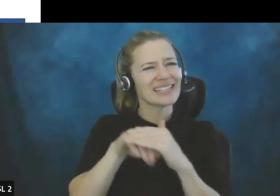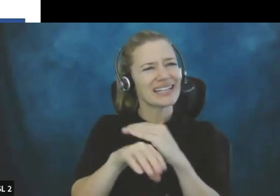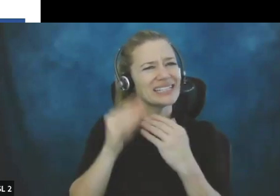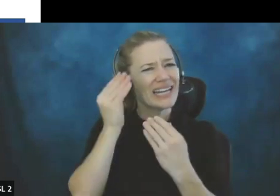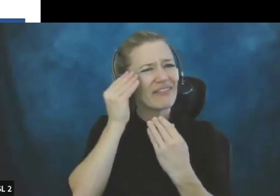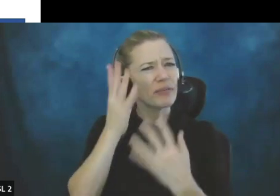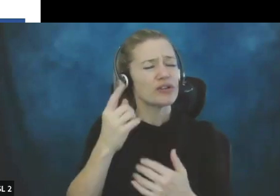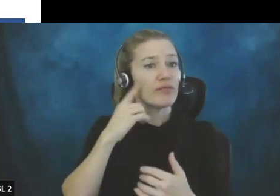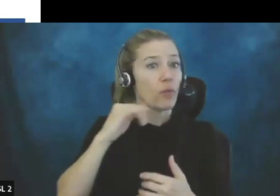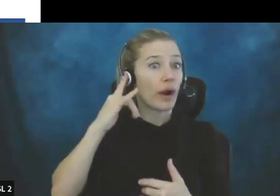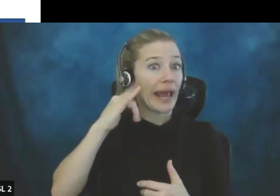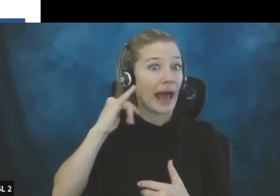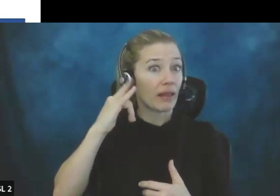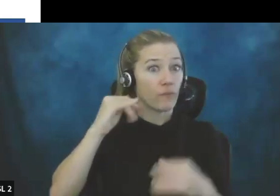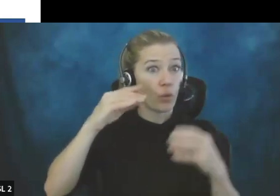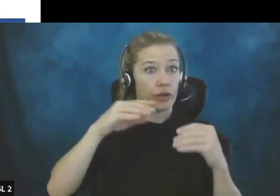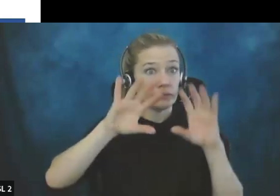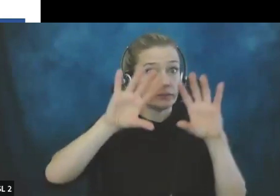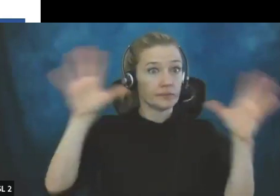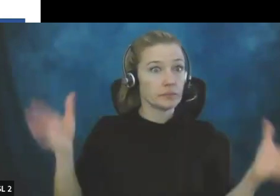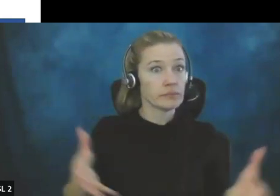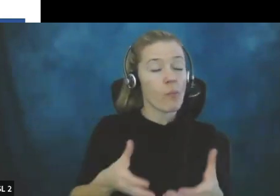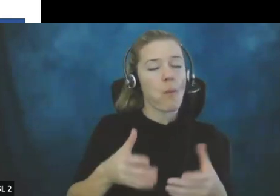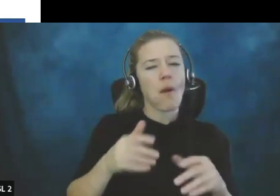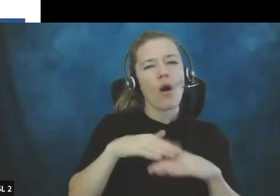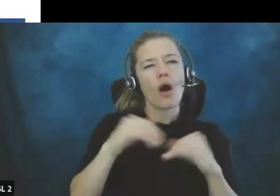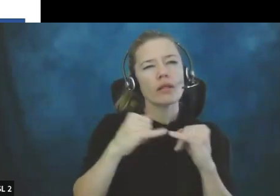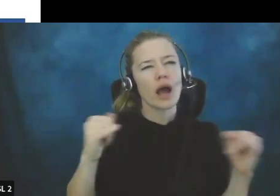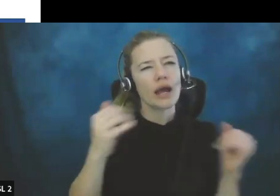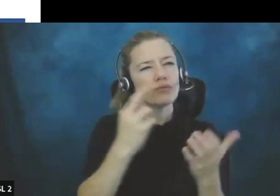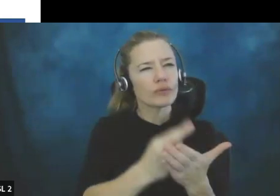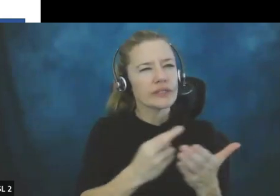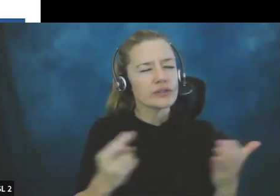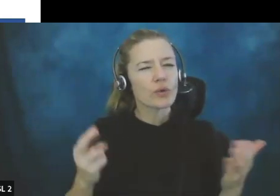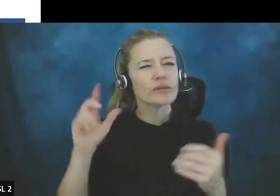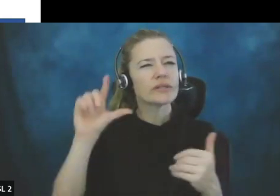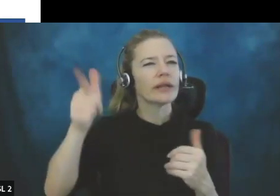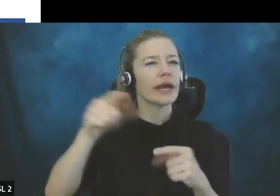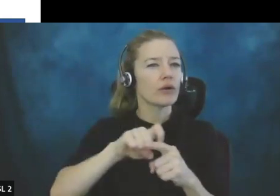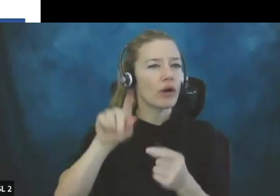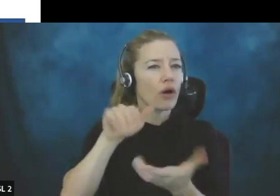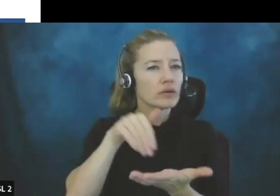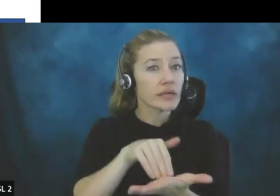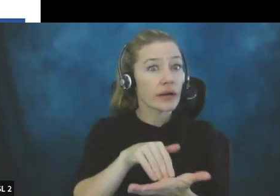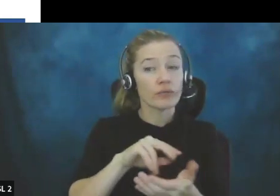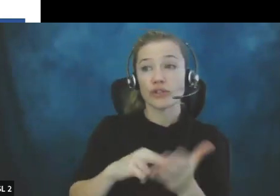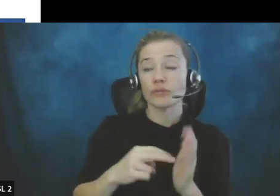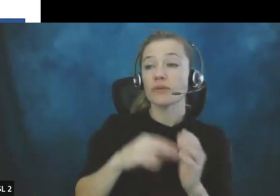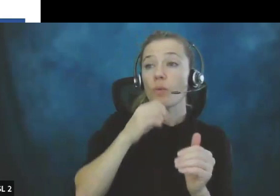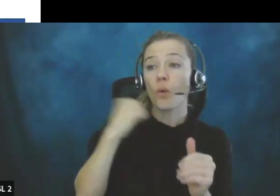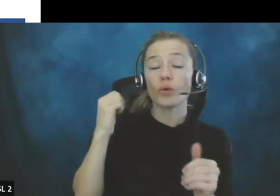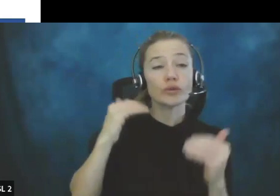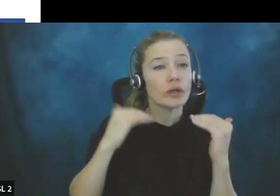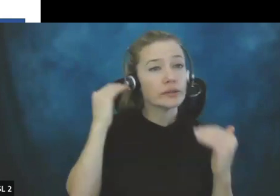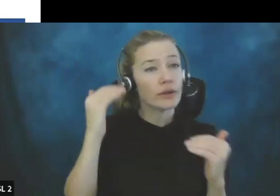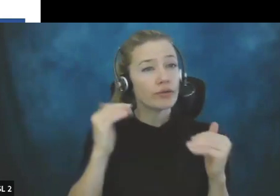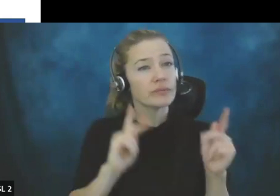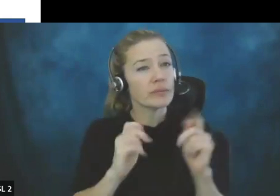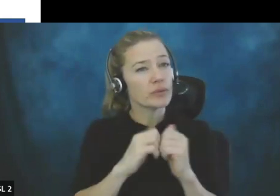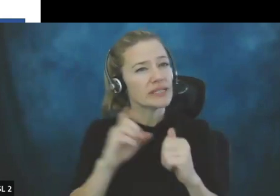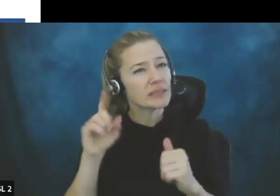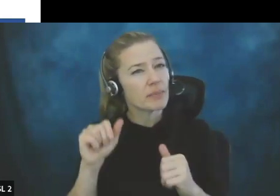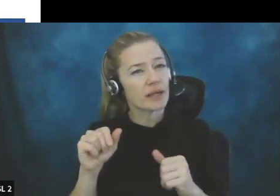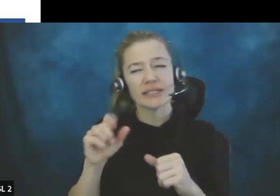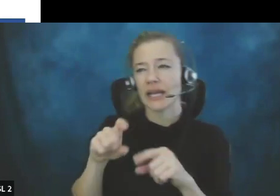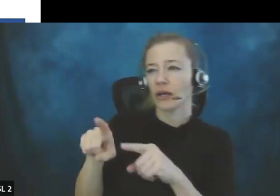for accessing information for California, an online resource, eventually a call center, so that people with disabilities, older